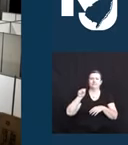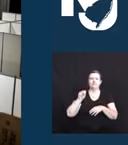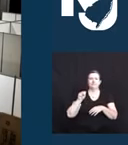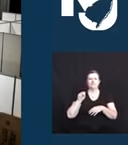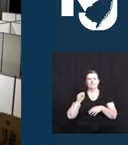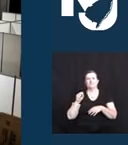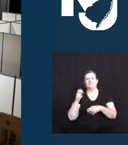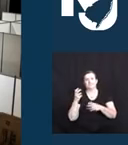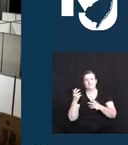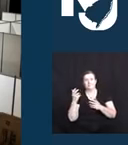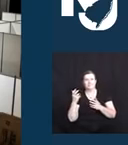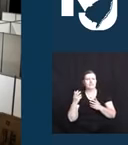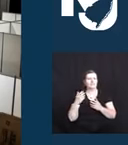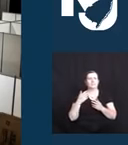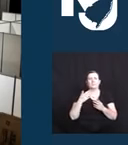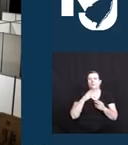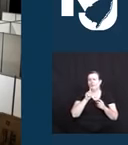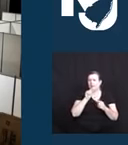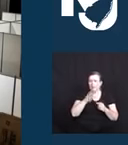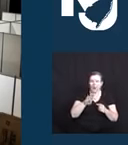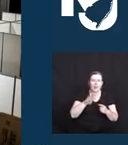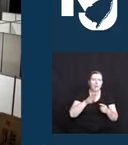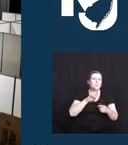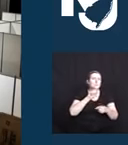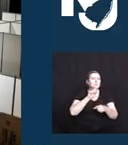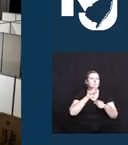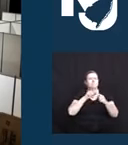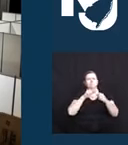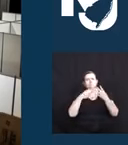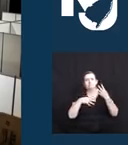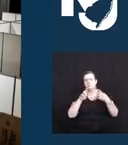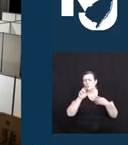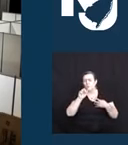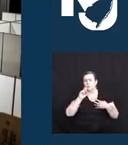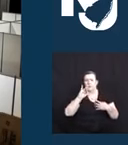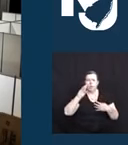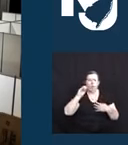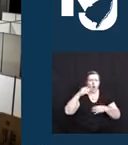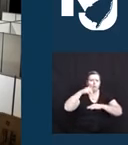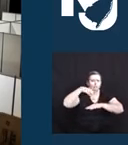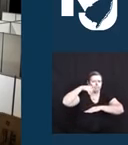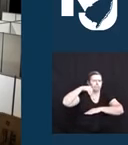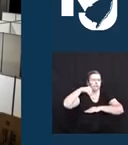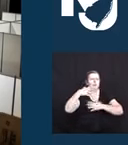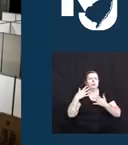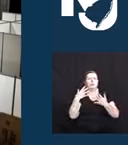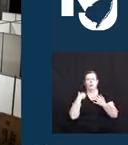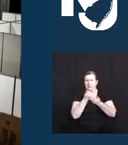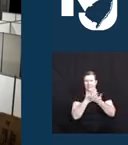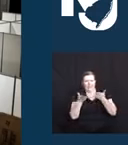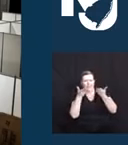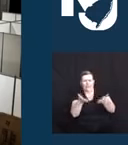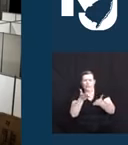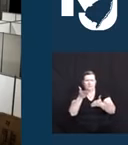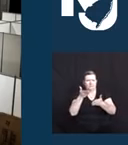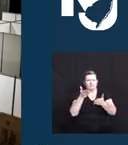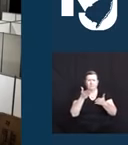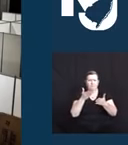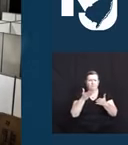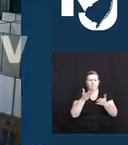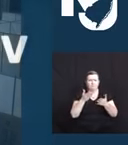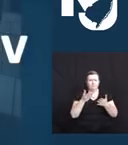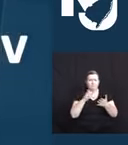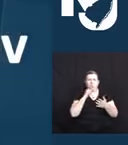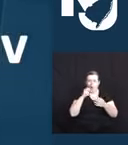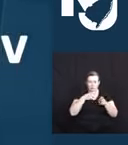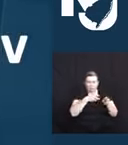which included labs and radiology, very few patients had to be transferred to another facility for their care. Dr.